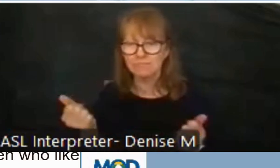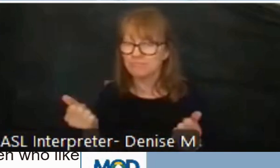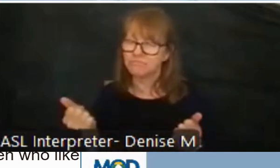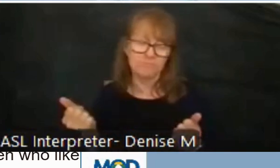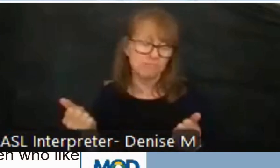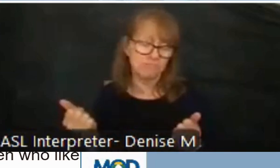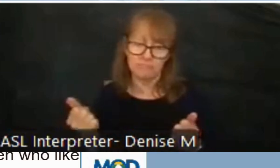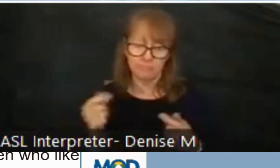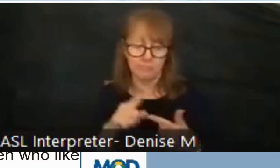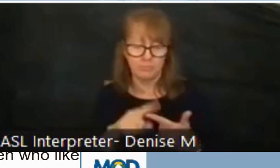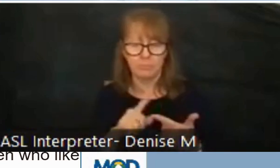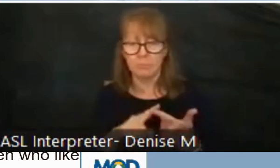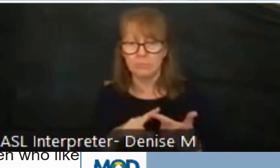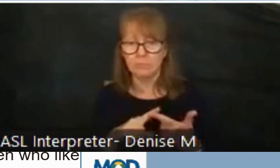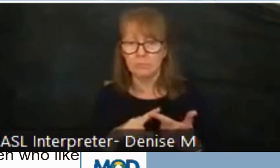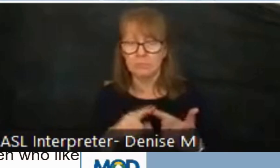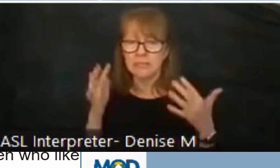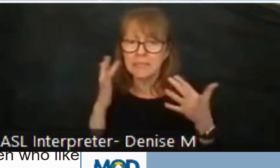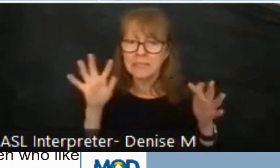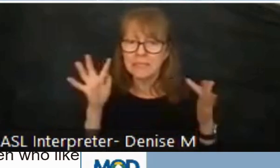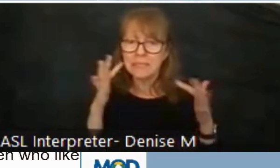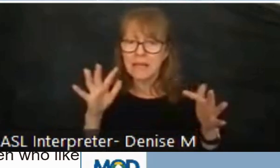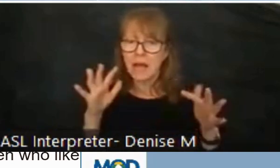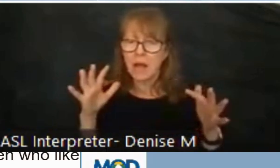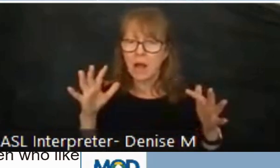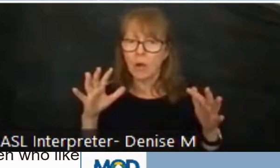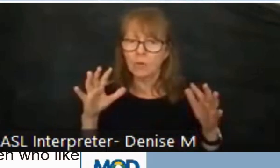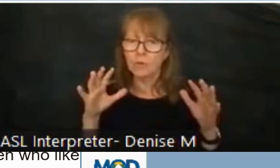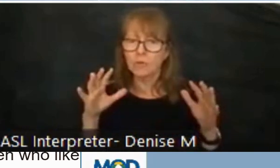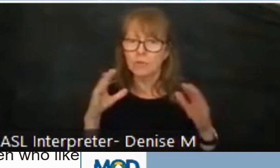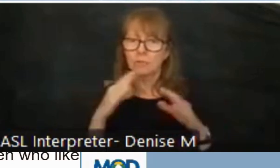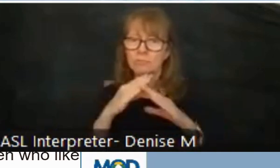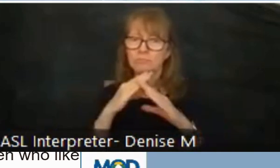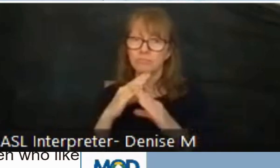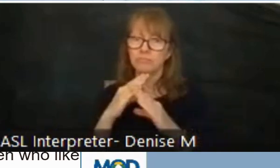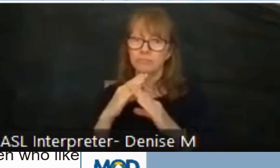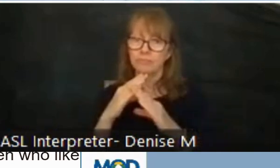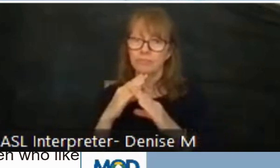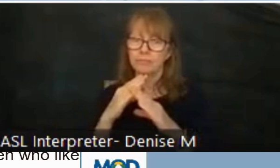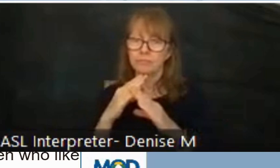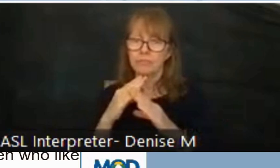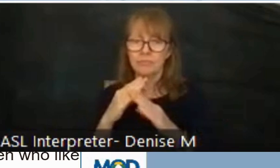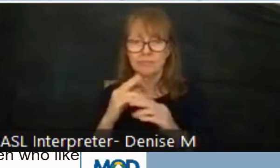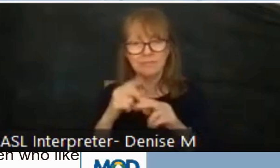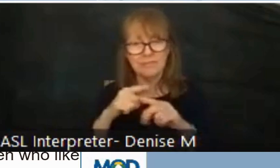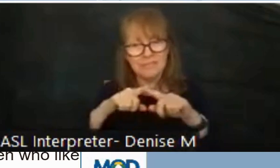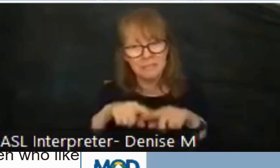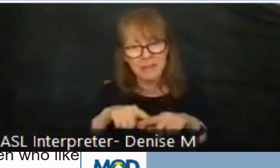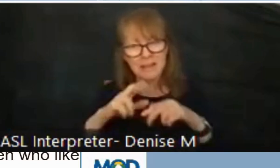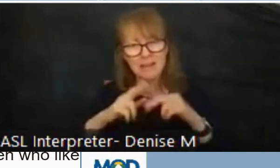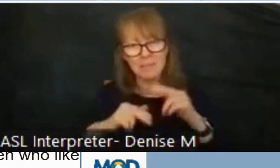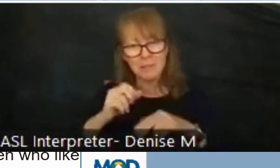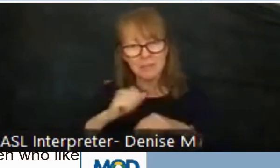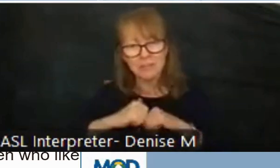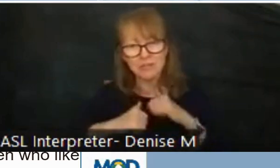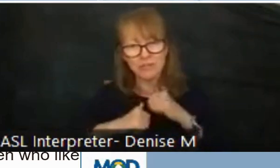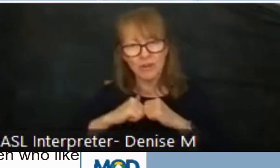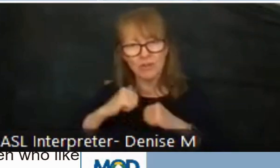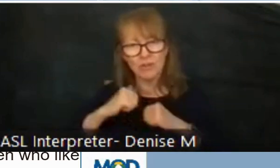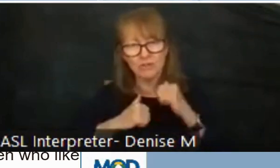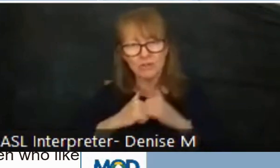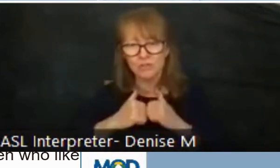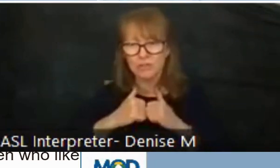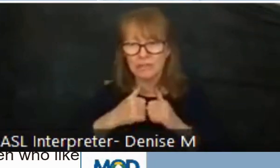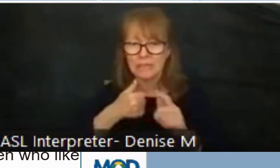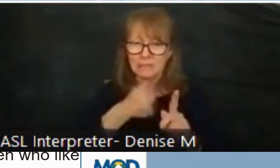Soundproofing depends on the building structure, so it's a bit hard for him to work out how effective that's really going to be.